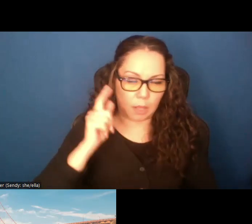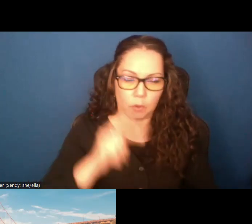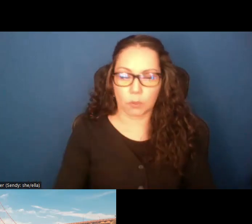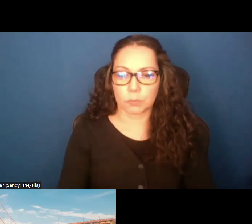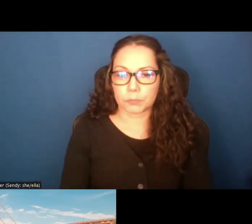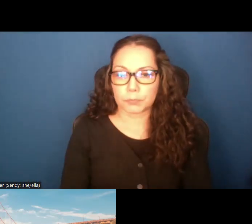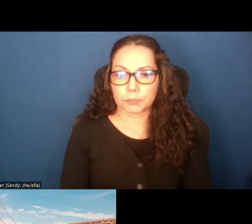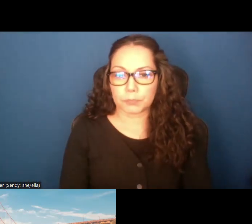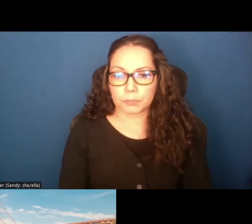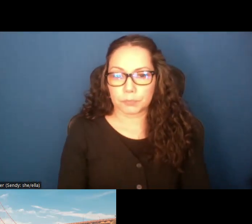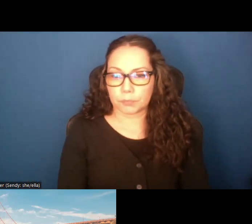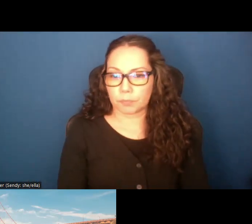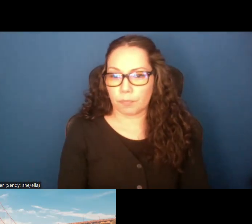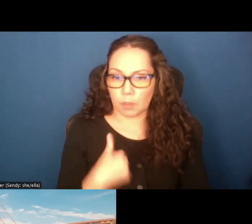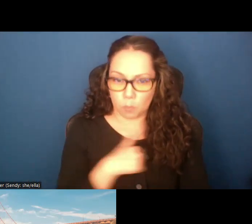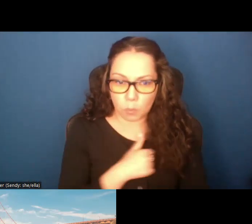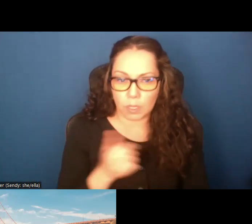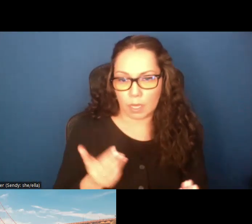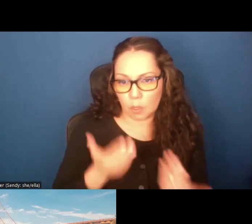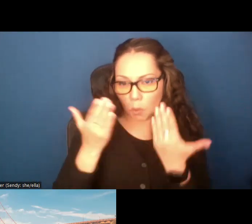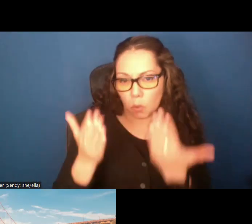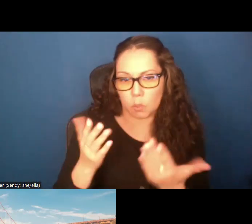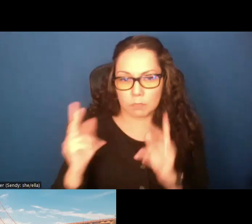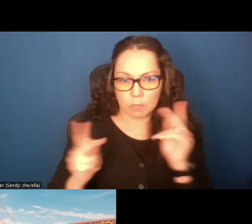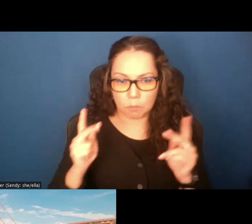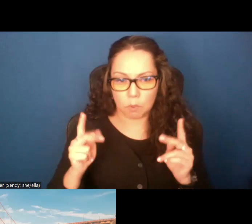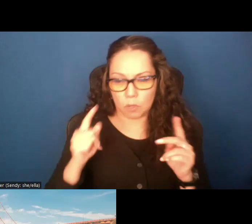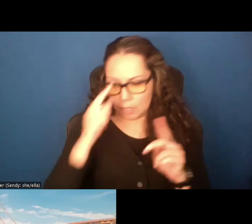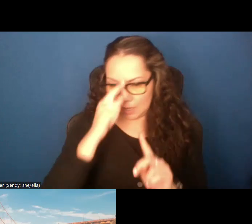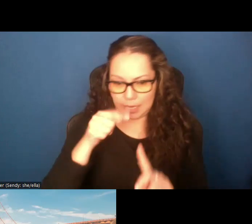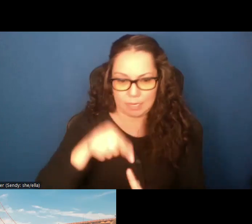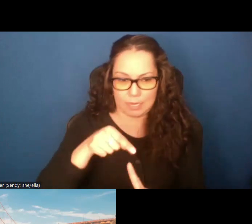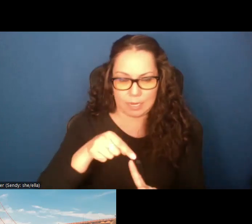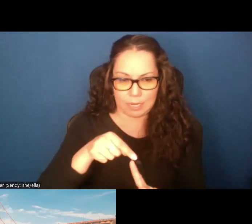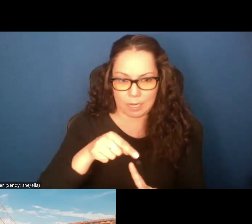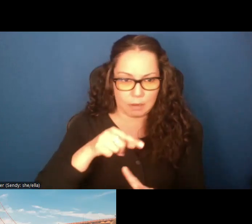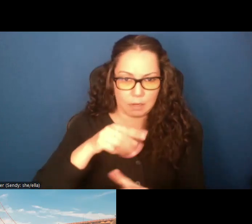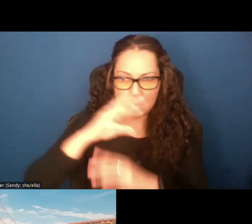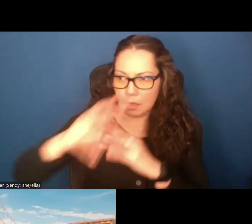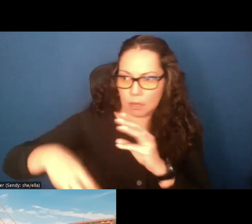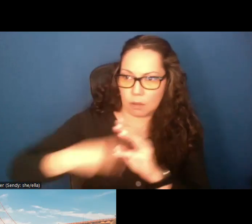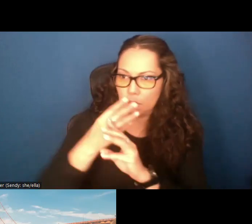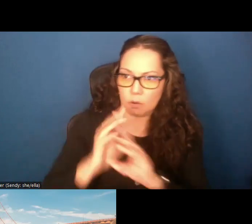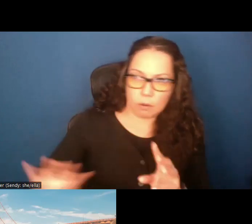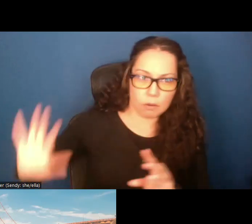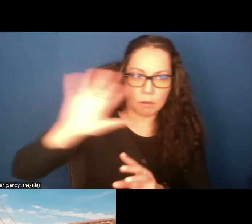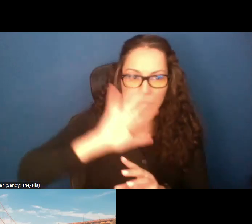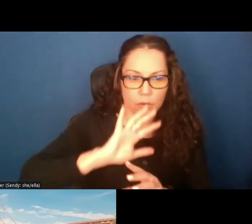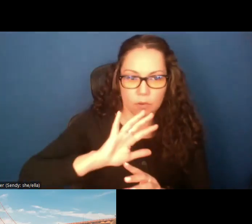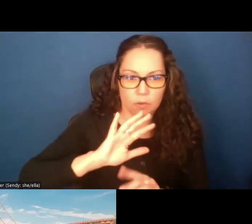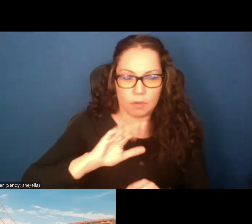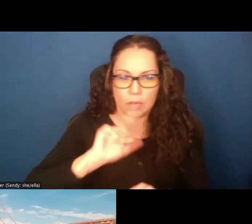And we'll kind of encourage folks to think about this globally, not just in the context of COVID-19 as we start to talk about recommendations as well.